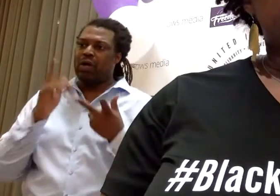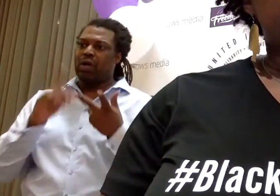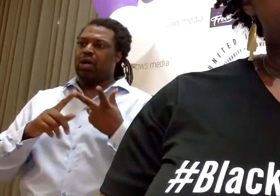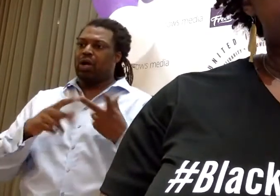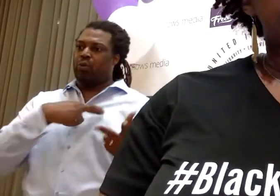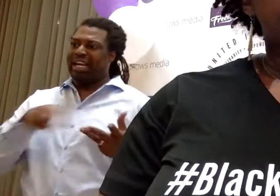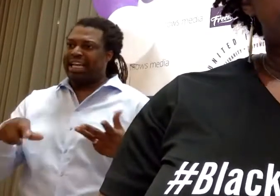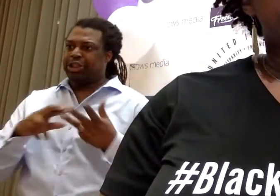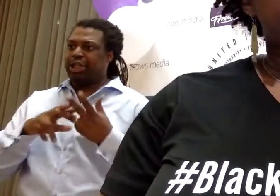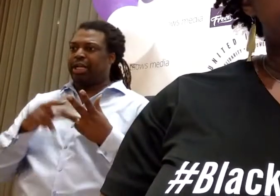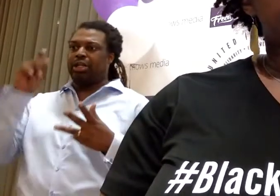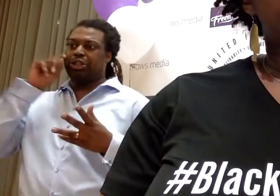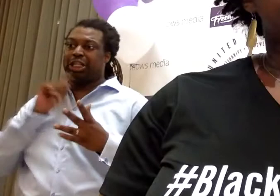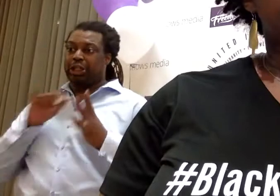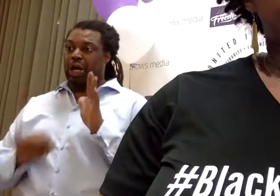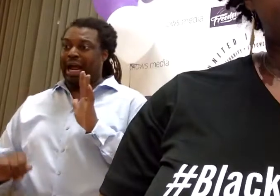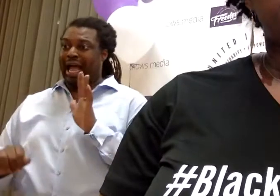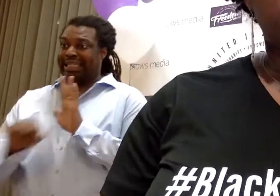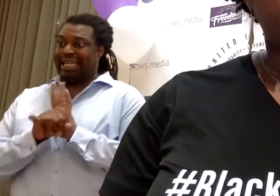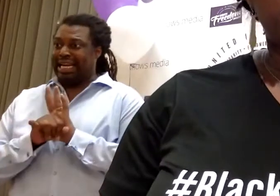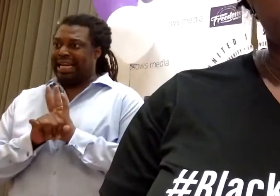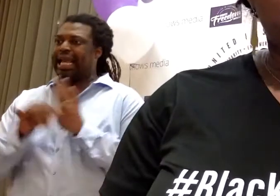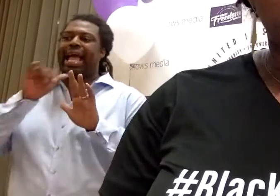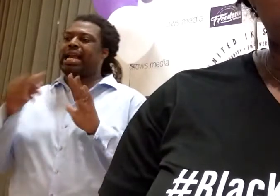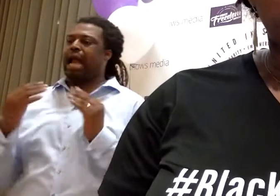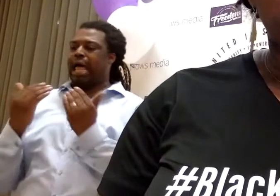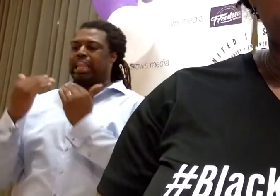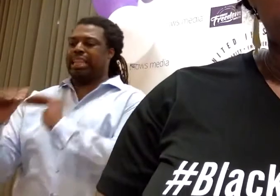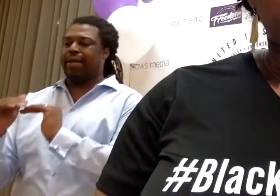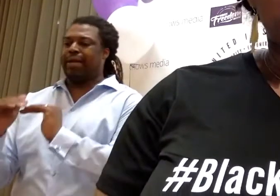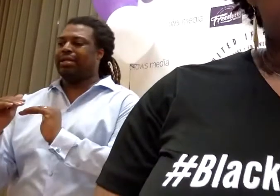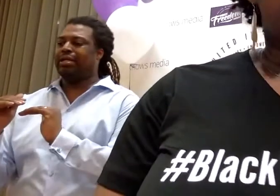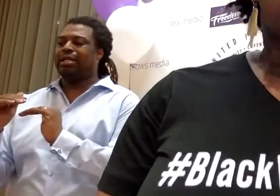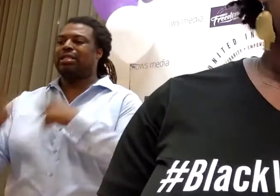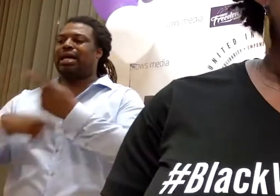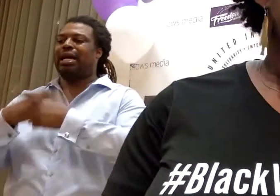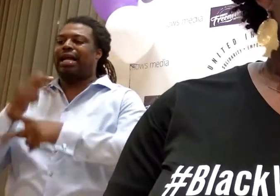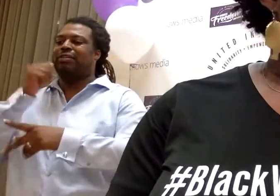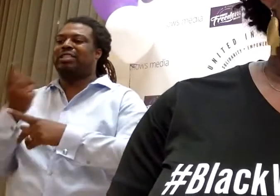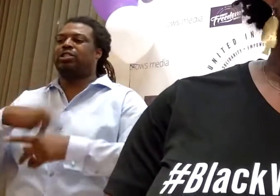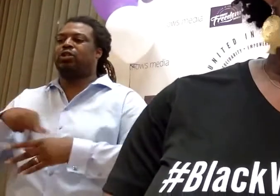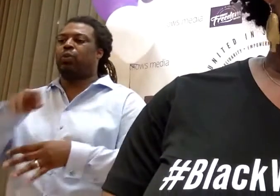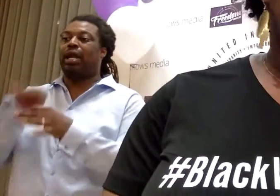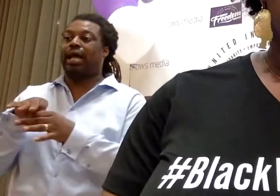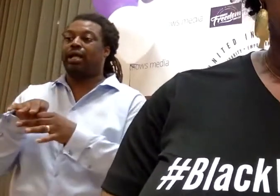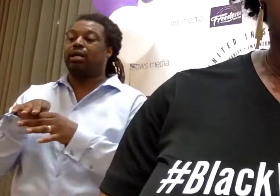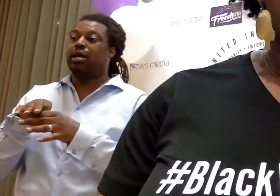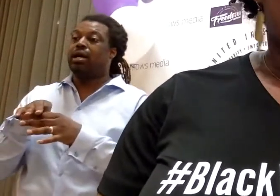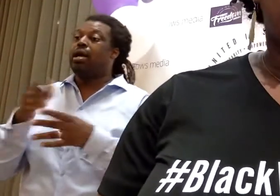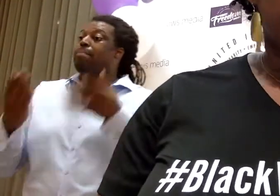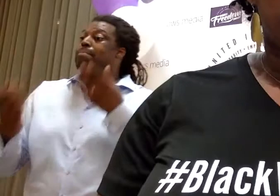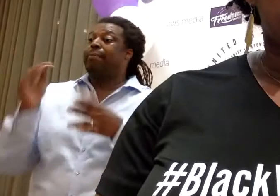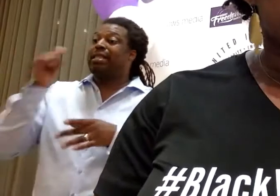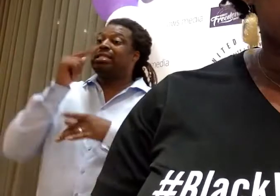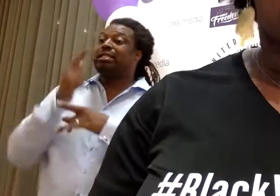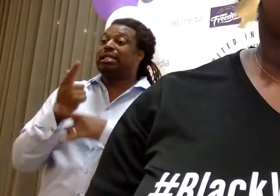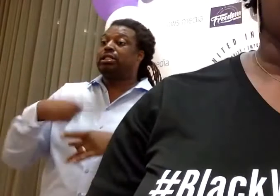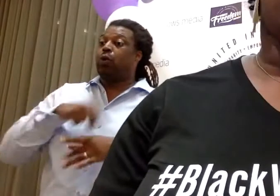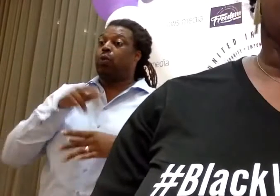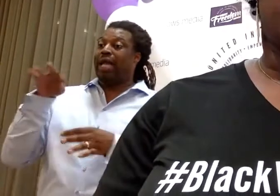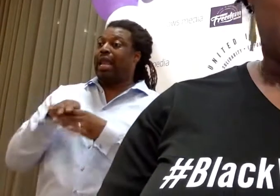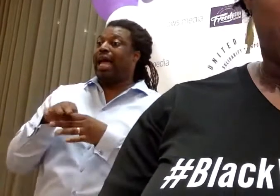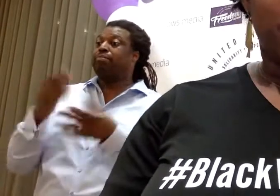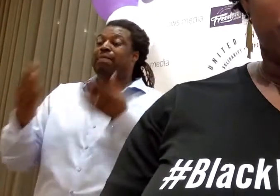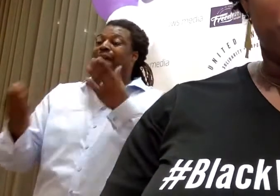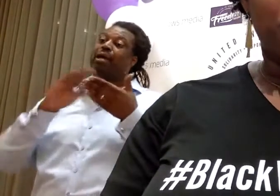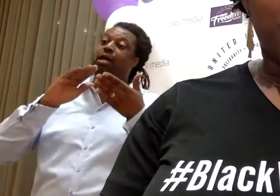identity, and not limit ourselves to a certain type of sister we elect. The sister we elect may not be Ivy League, graduated community